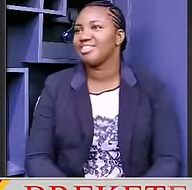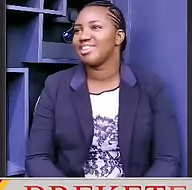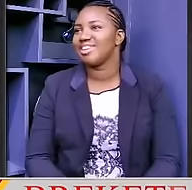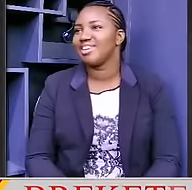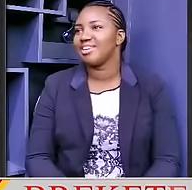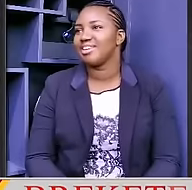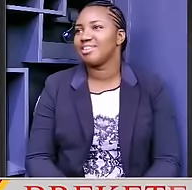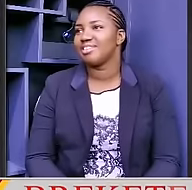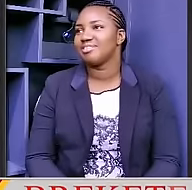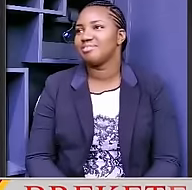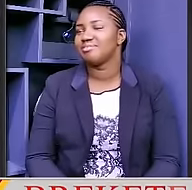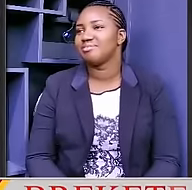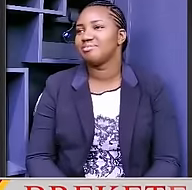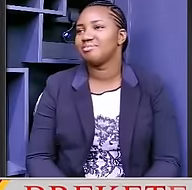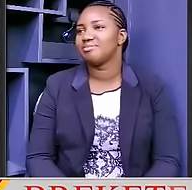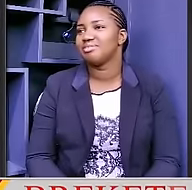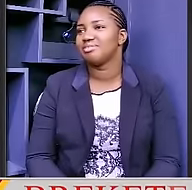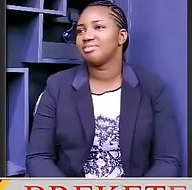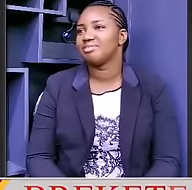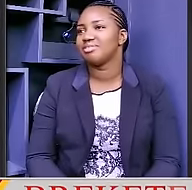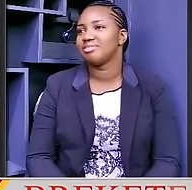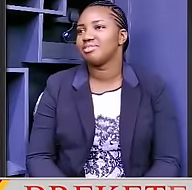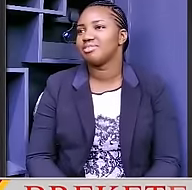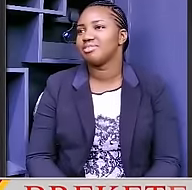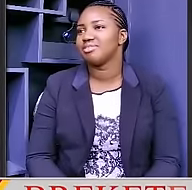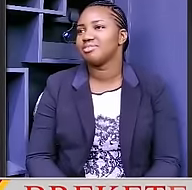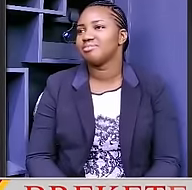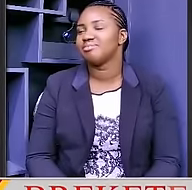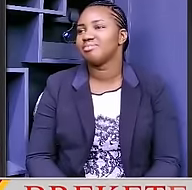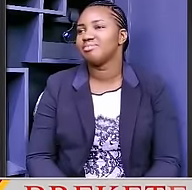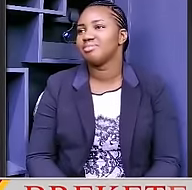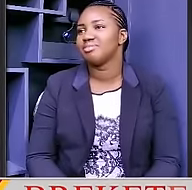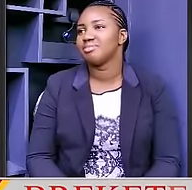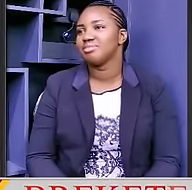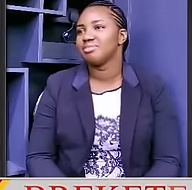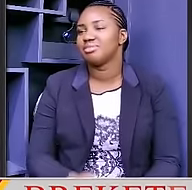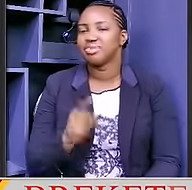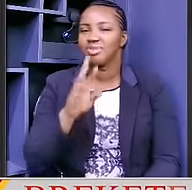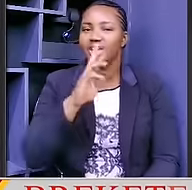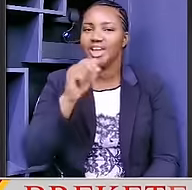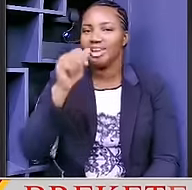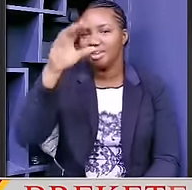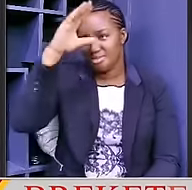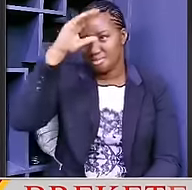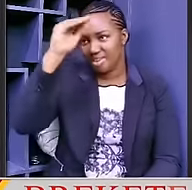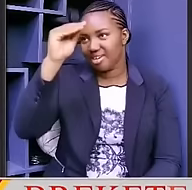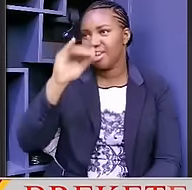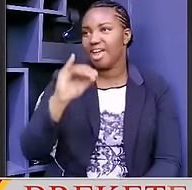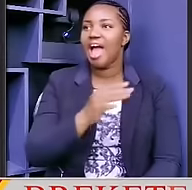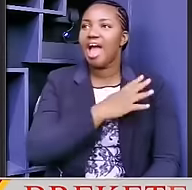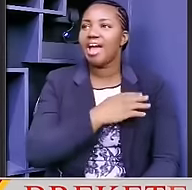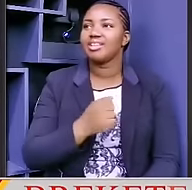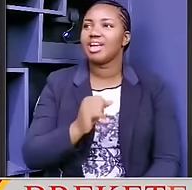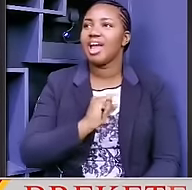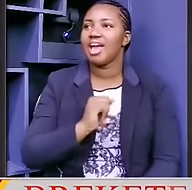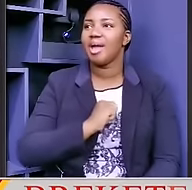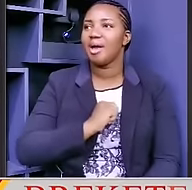Please take it easy, please. No, please don't cry. Please. You are a man. And I'm proud of